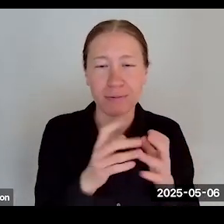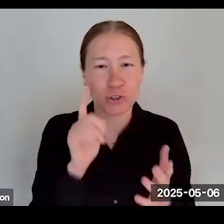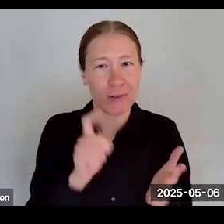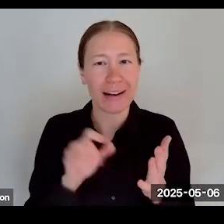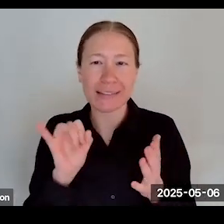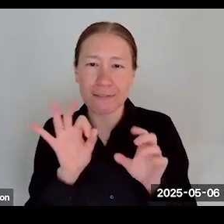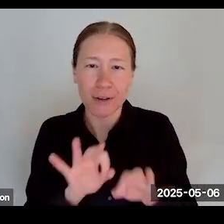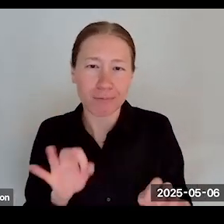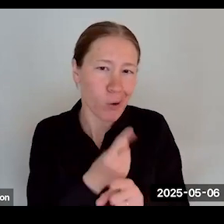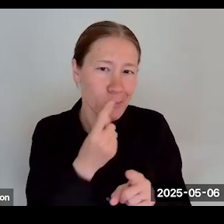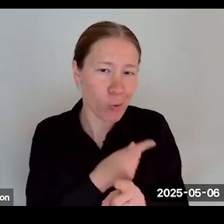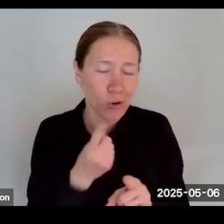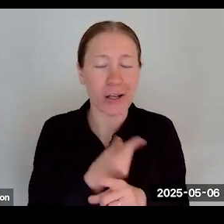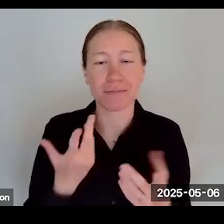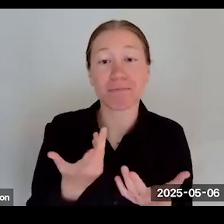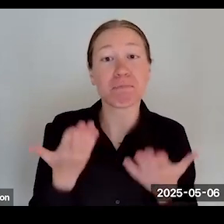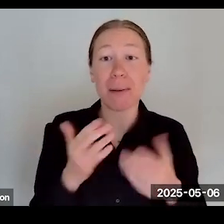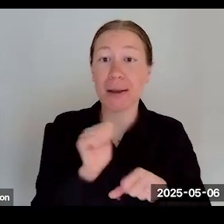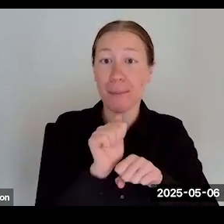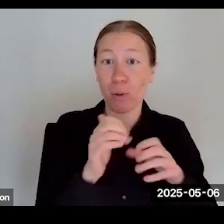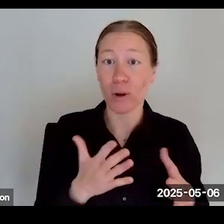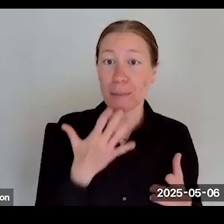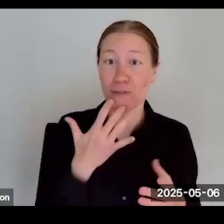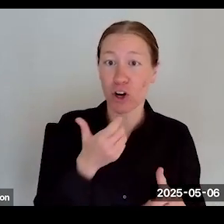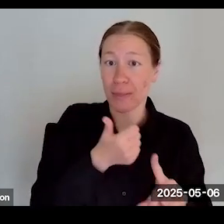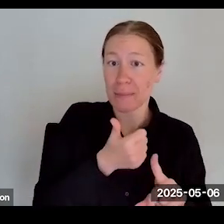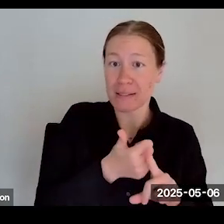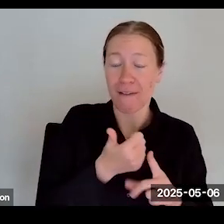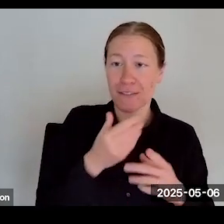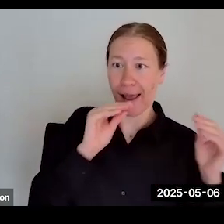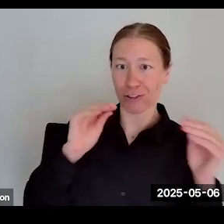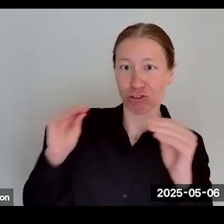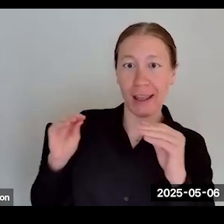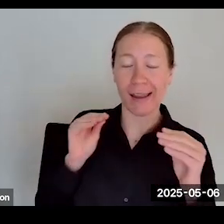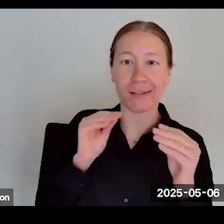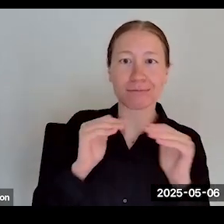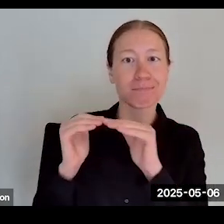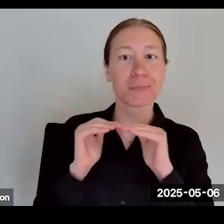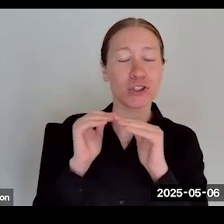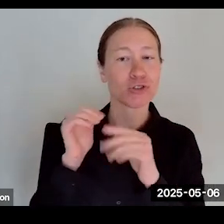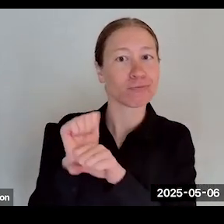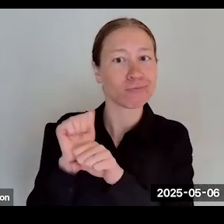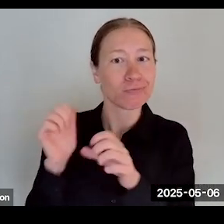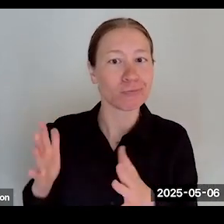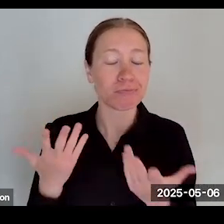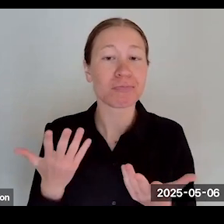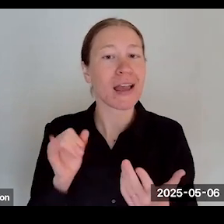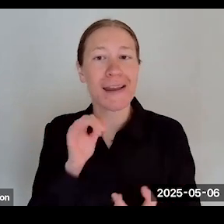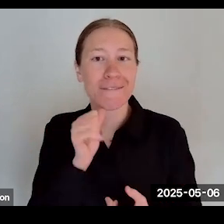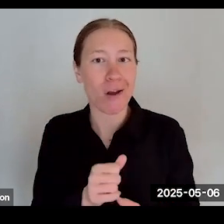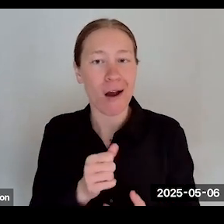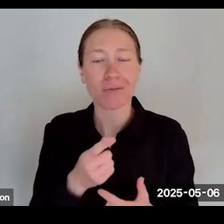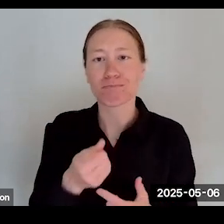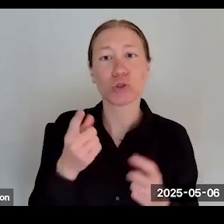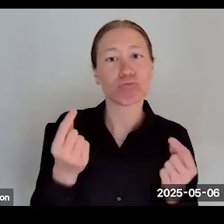appropriate. Perhaps the employee wants to educate coworkers and is willing to do so, but if not, you may want to simply just let coworkers